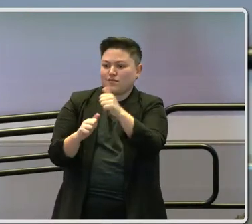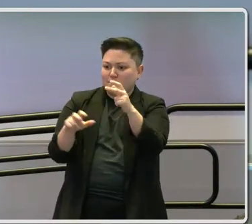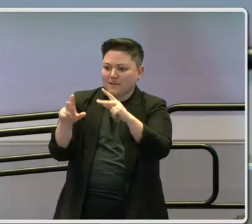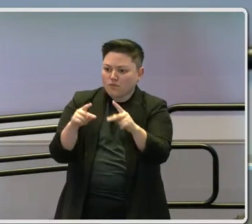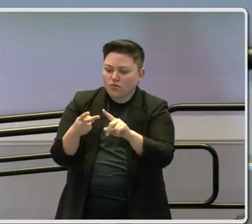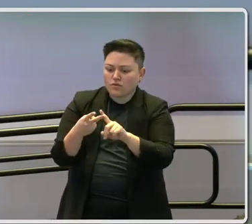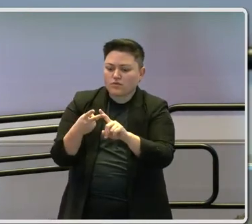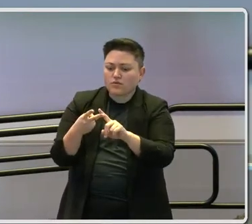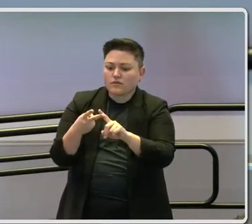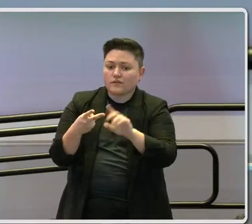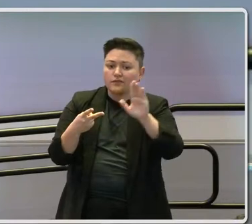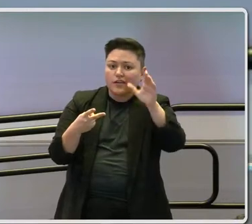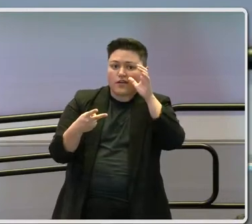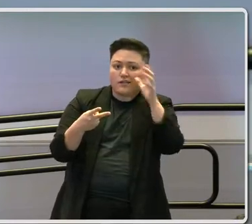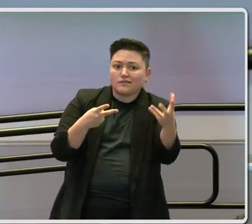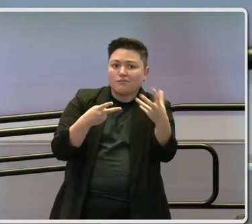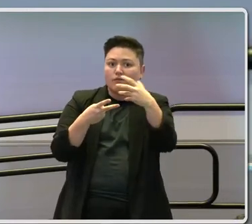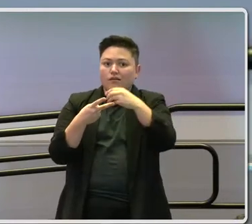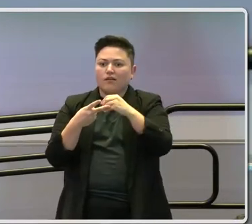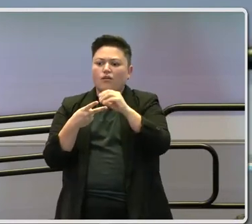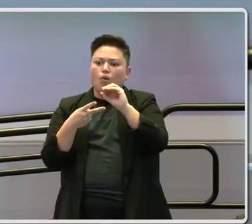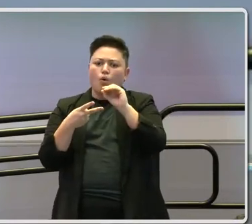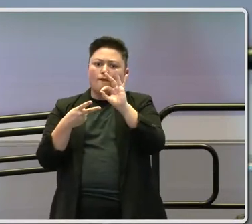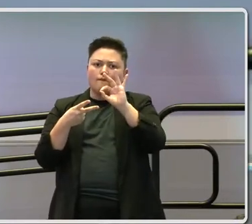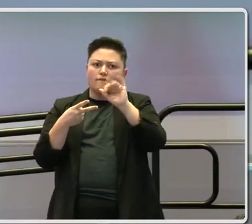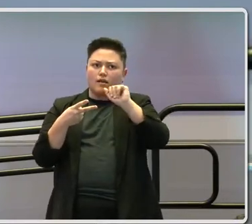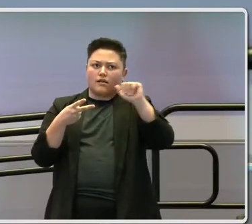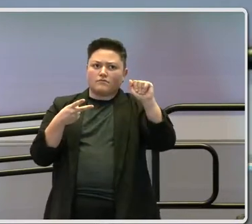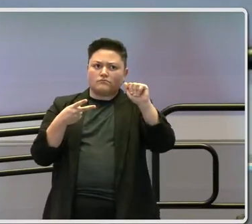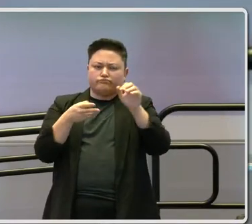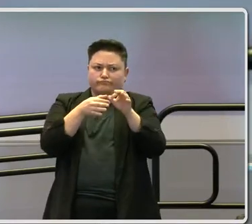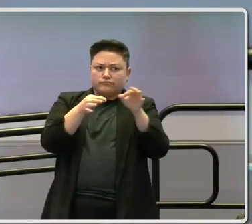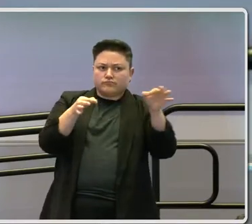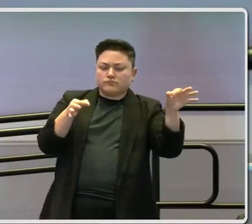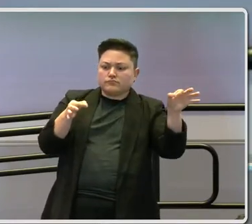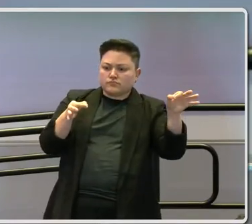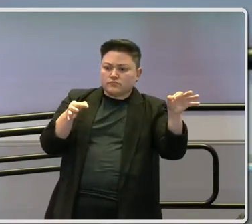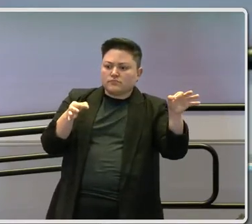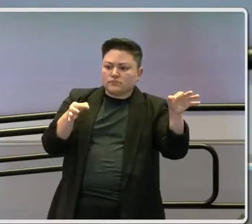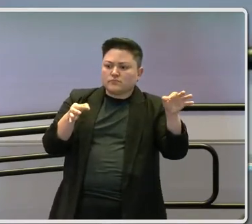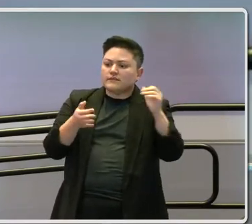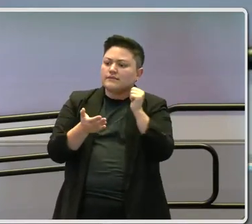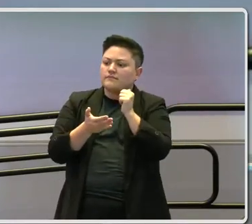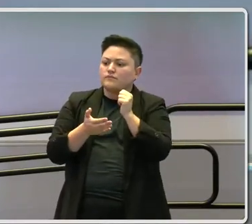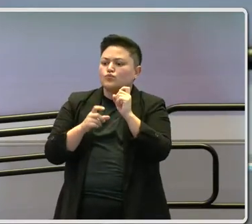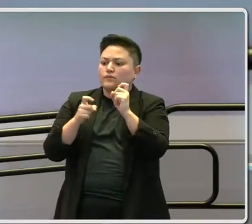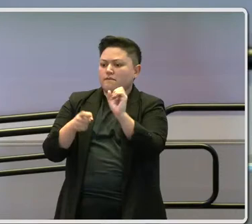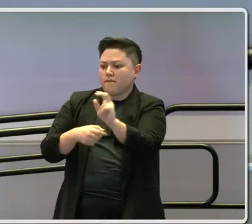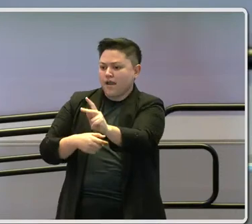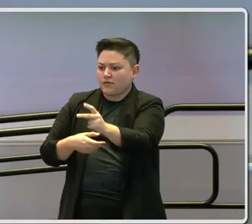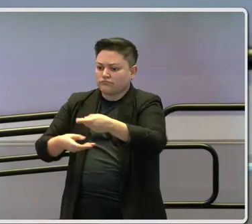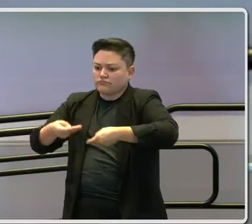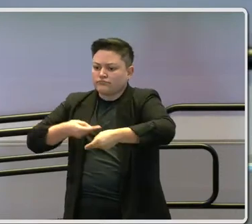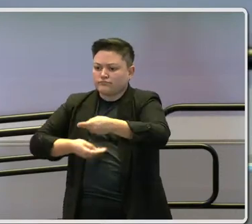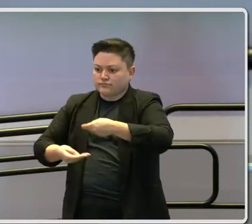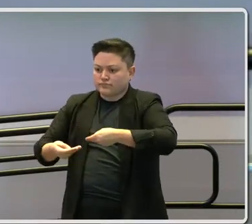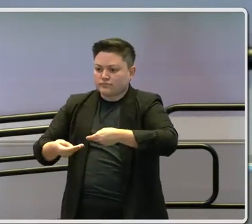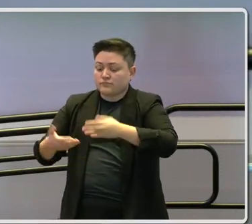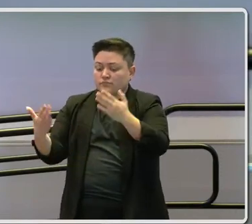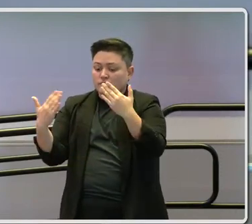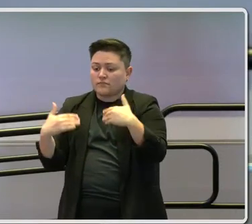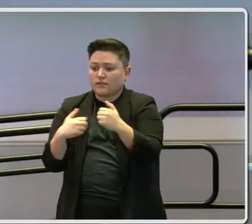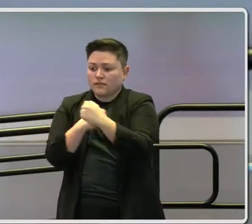demonstrate other Tongan concepts like ofa, faka apa apa, reciprocity, fetkone aki,